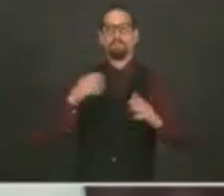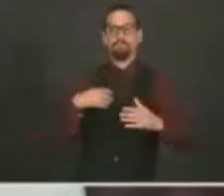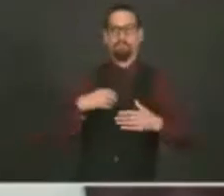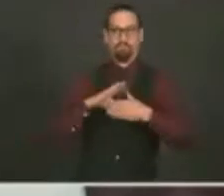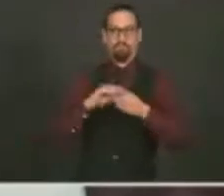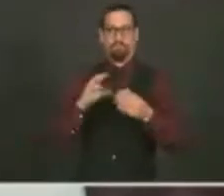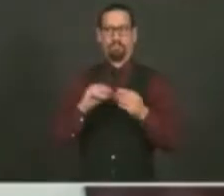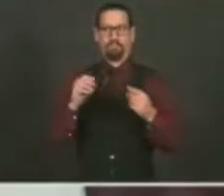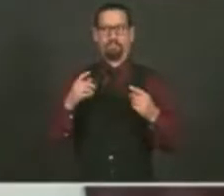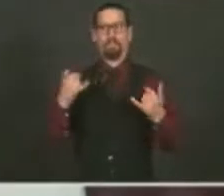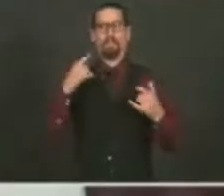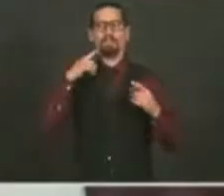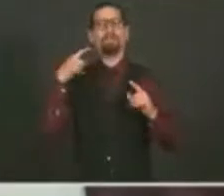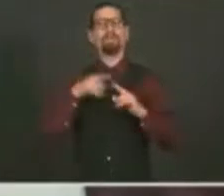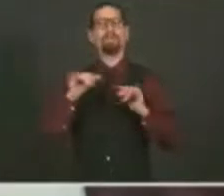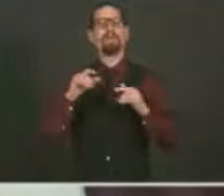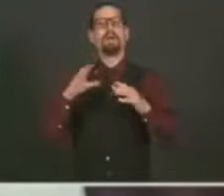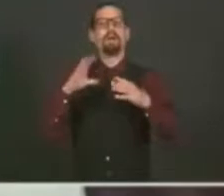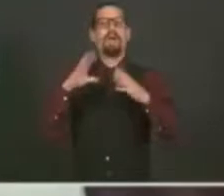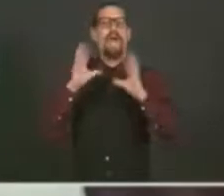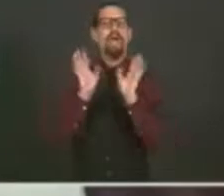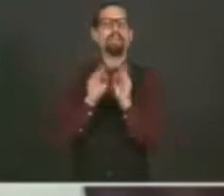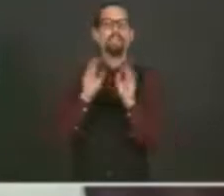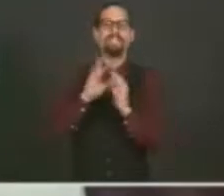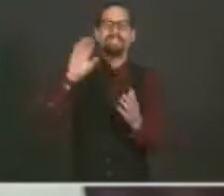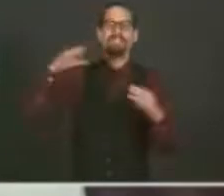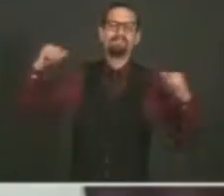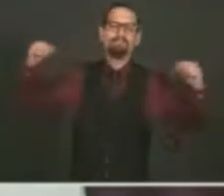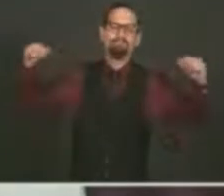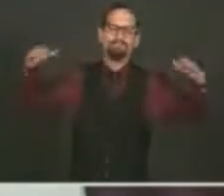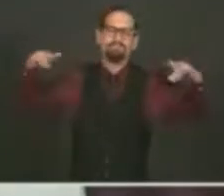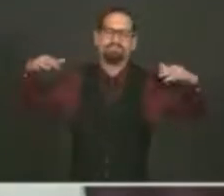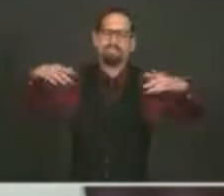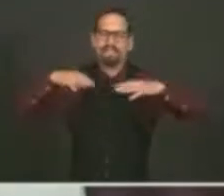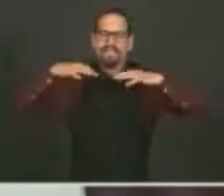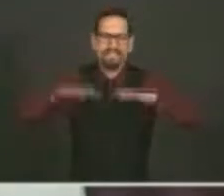center. So big gatherings.